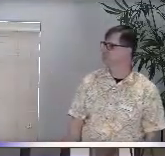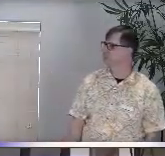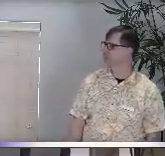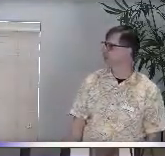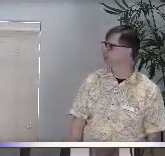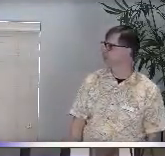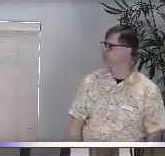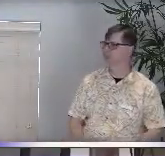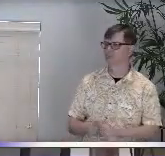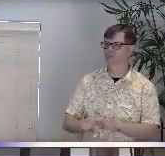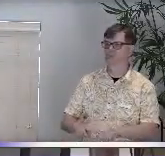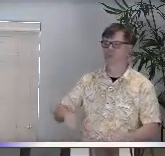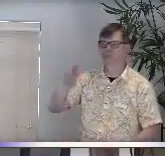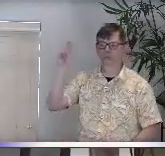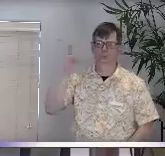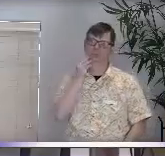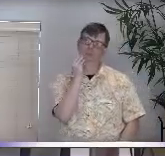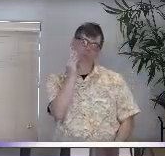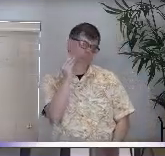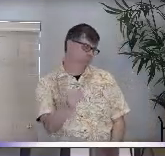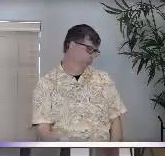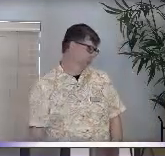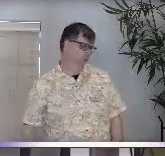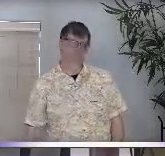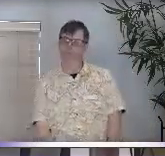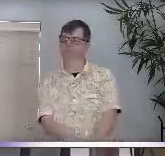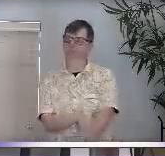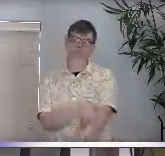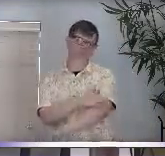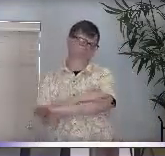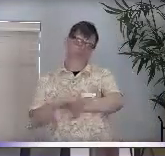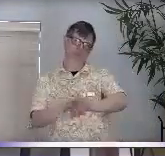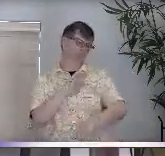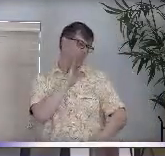There's nothing like a validation of a two-year-old. Because later that night, he said, you're not my favorite.